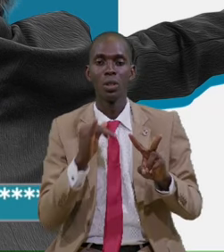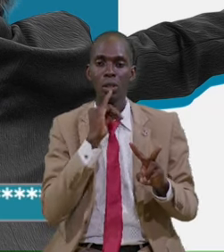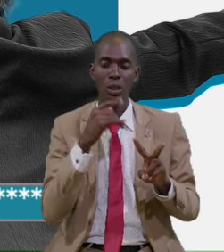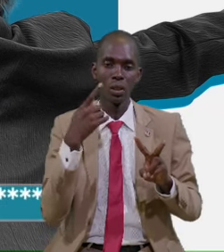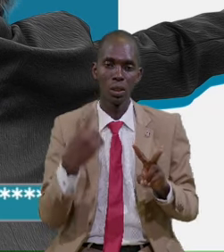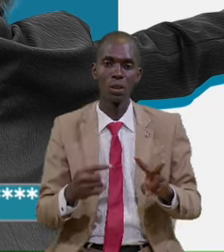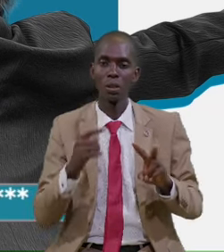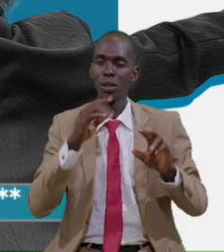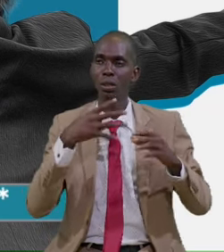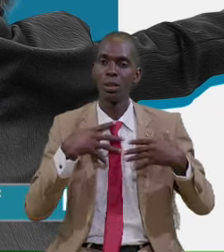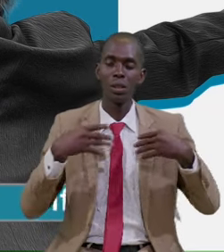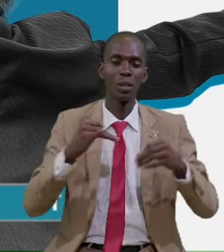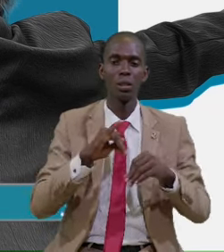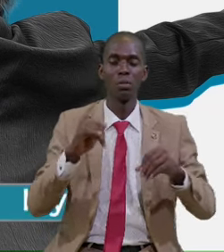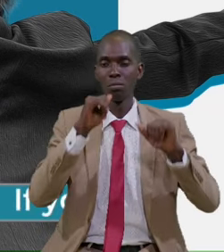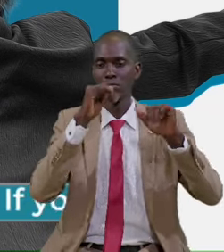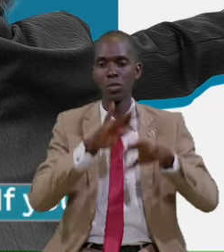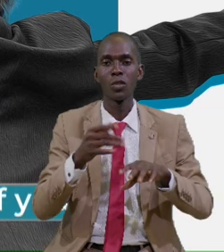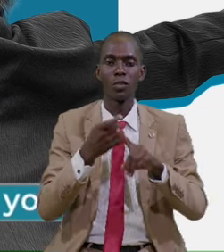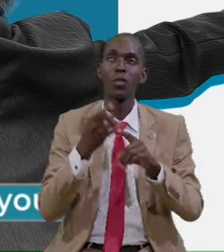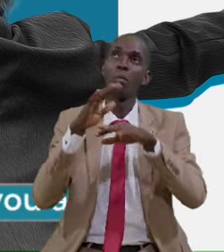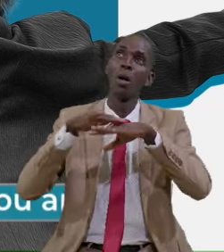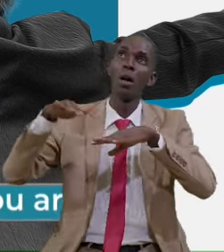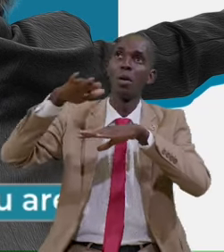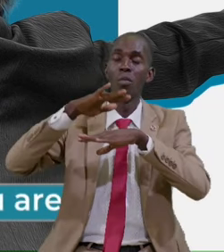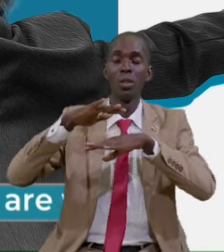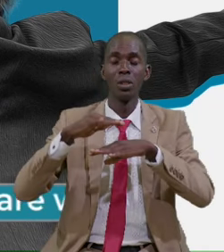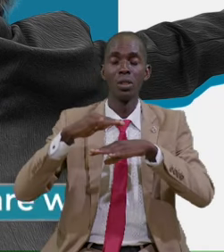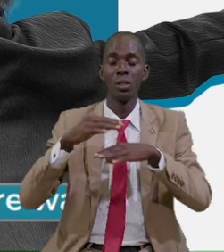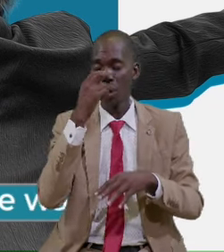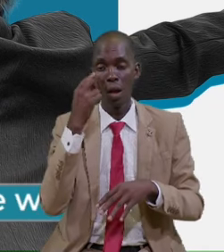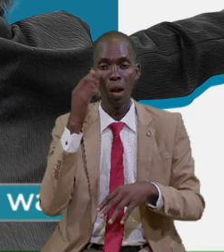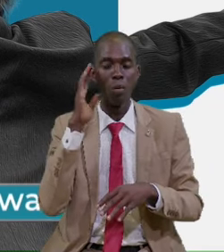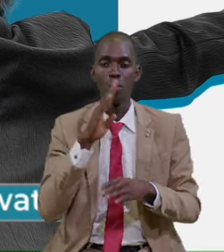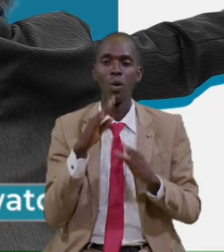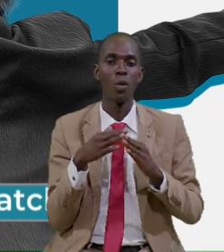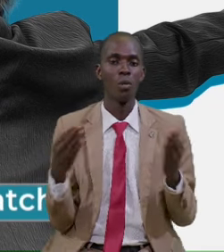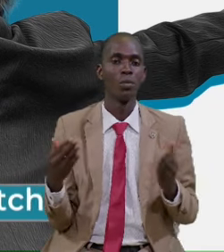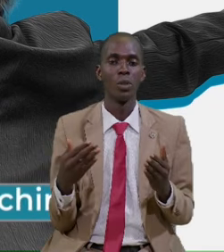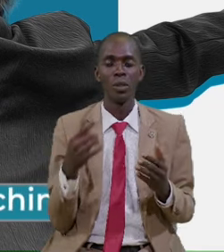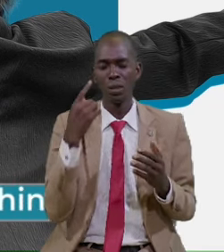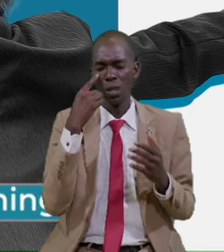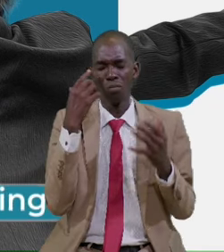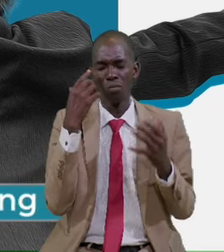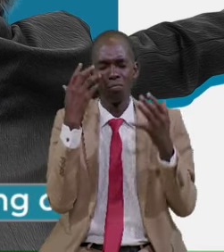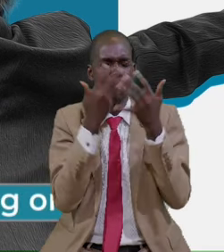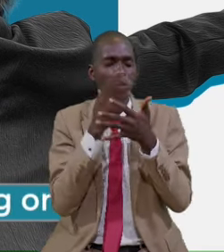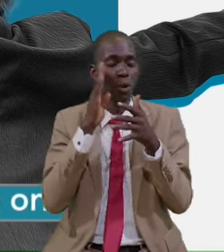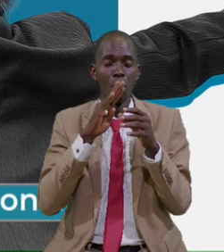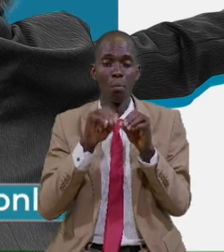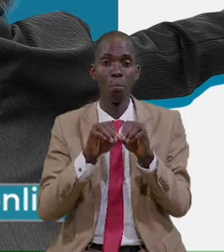will see tonight. Yes, dim eyesight will be brightened tonight. But